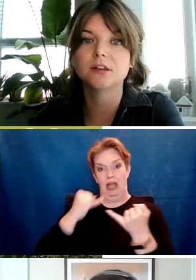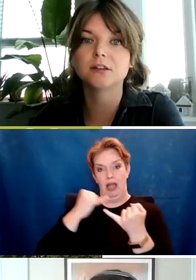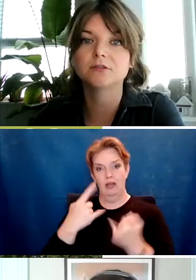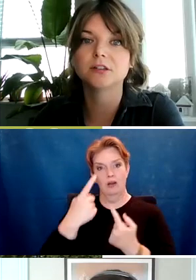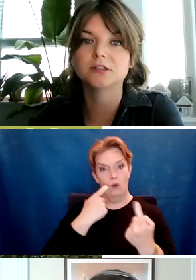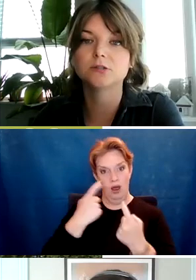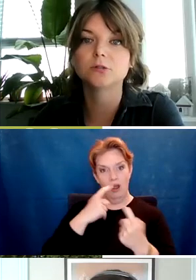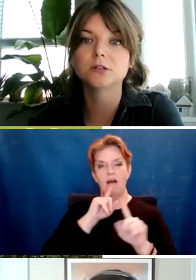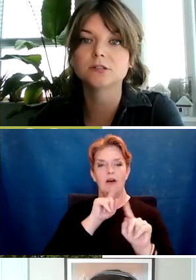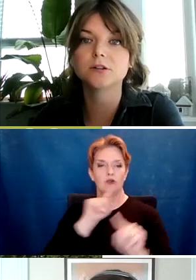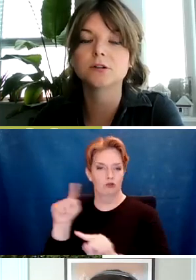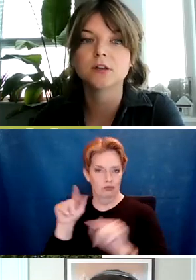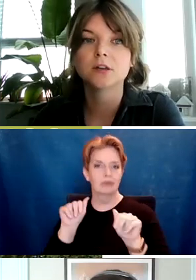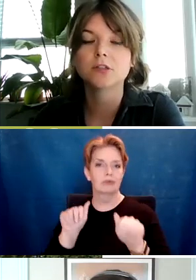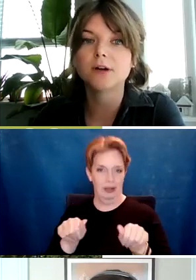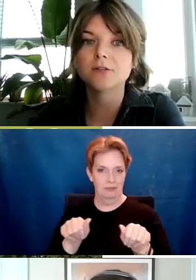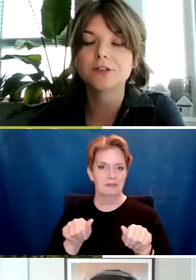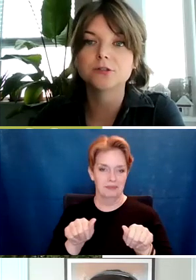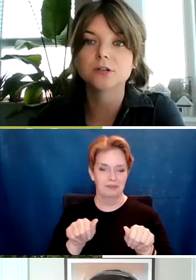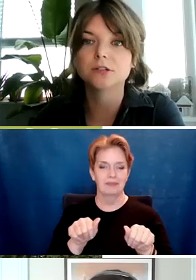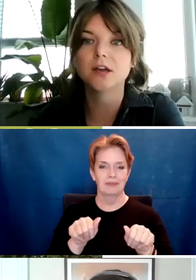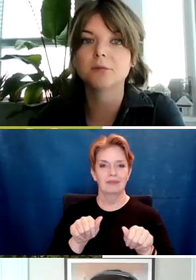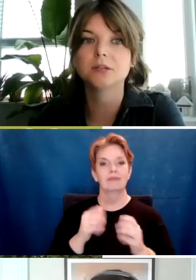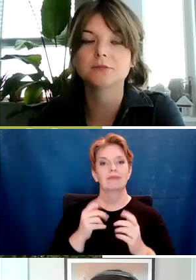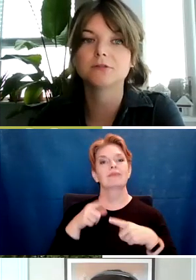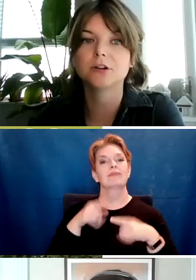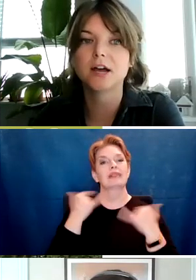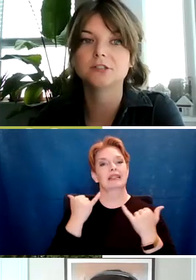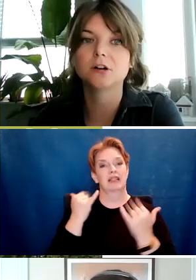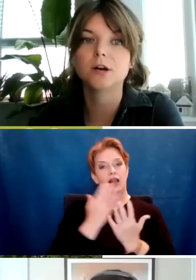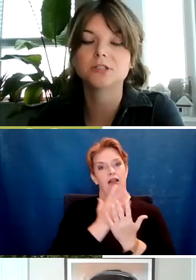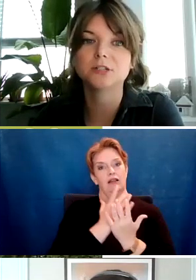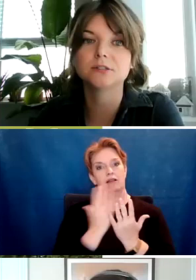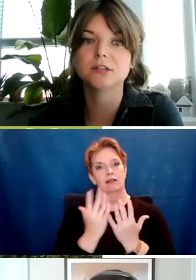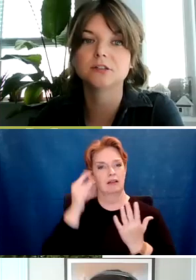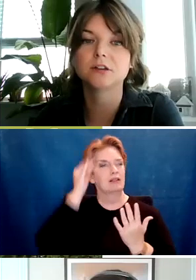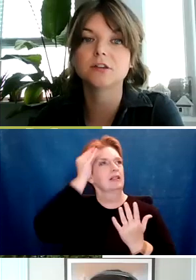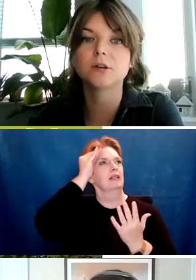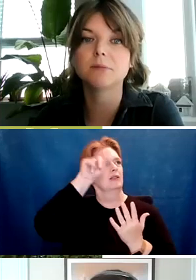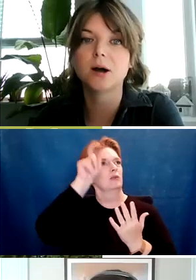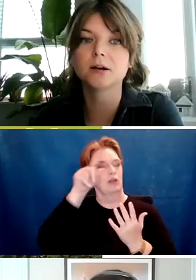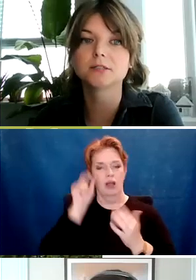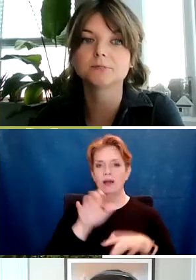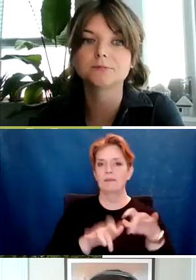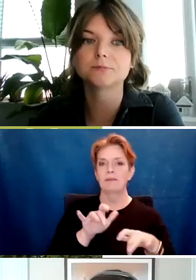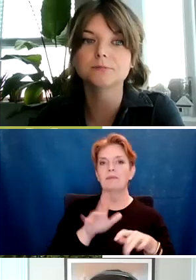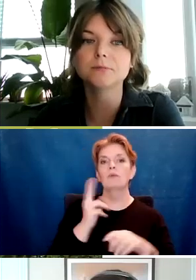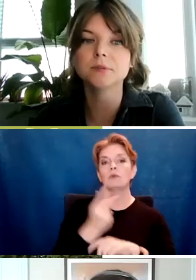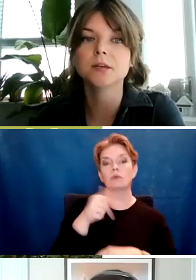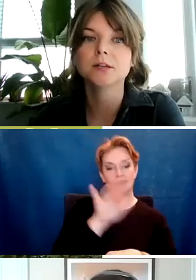questions at the end of today's tour. So throughout the tour today, please feel free to add your questions into the Q&A